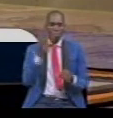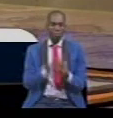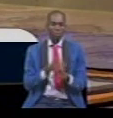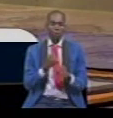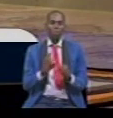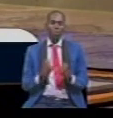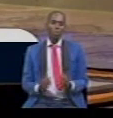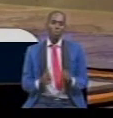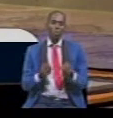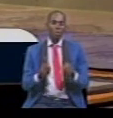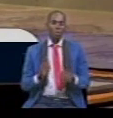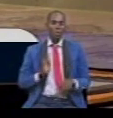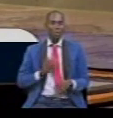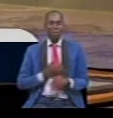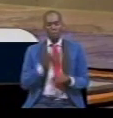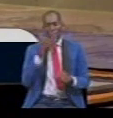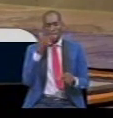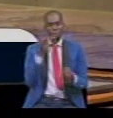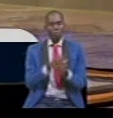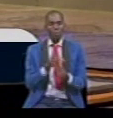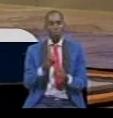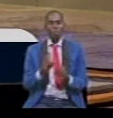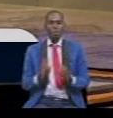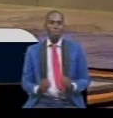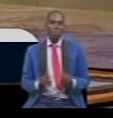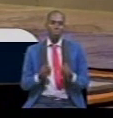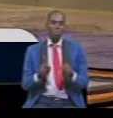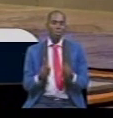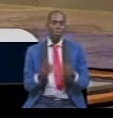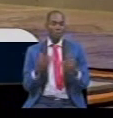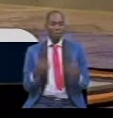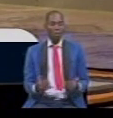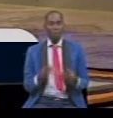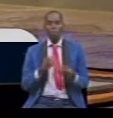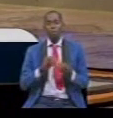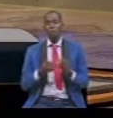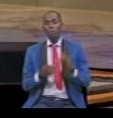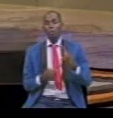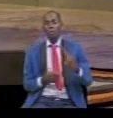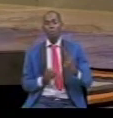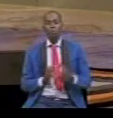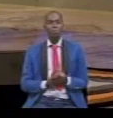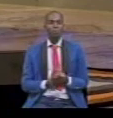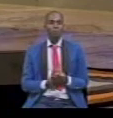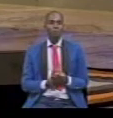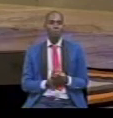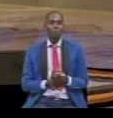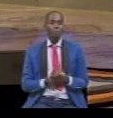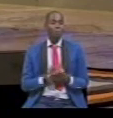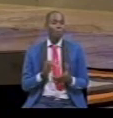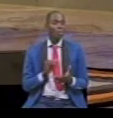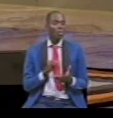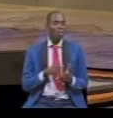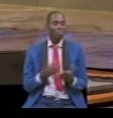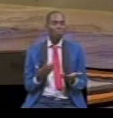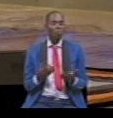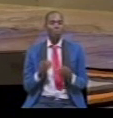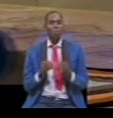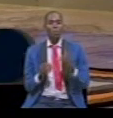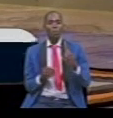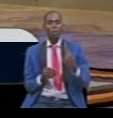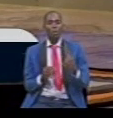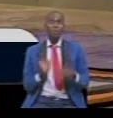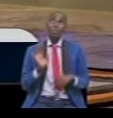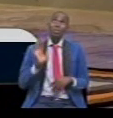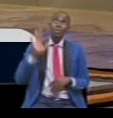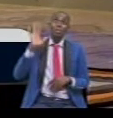privilege. Our promised privilege. Look at number one there. That is his